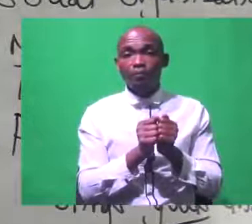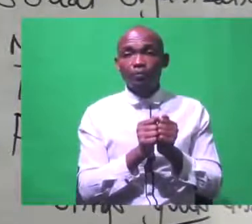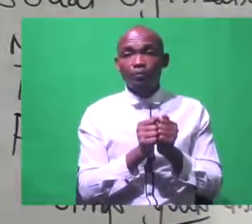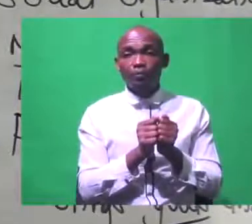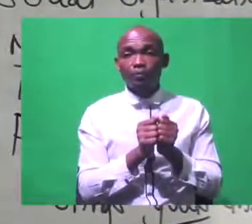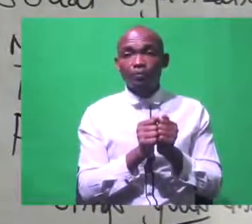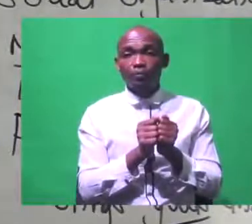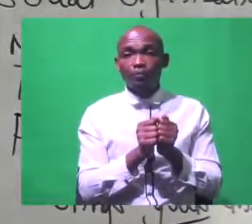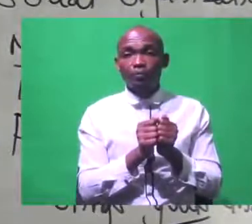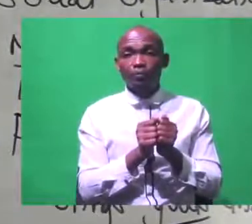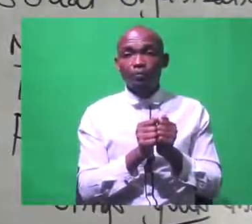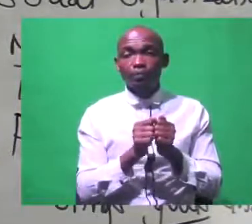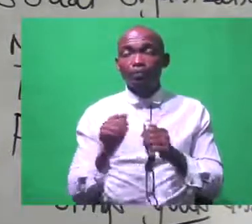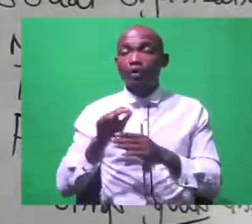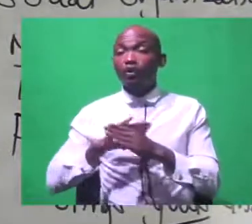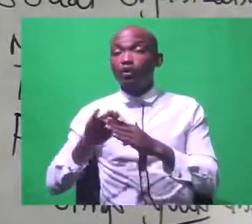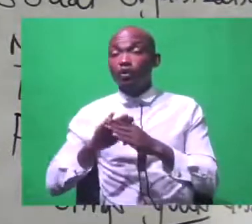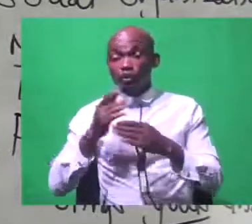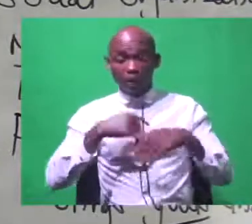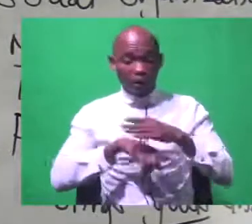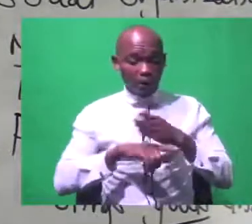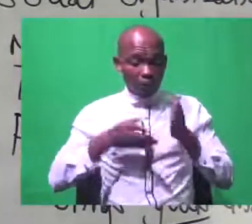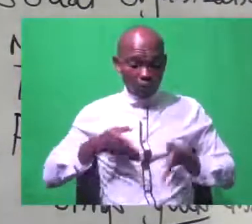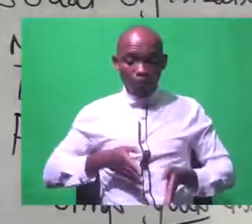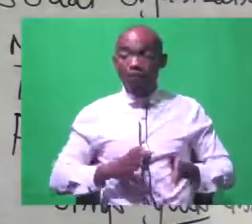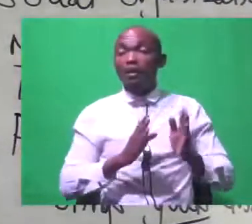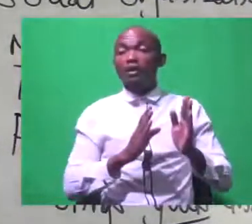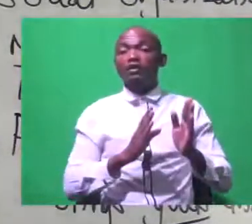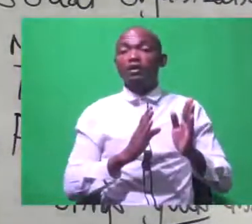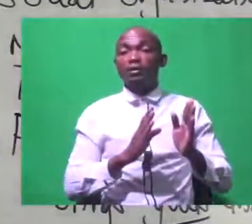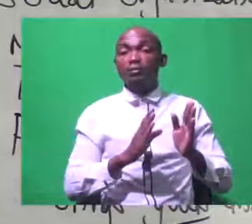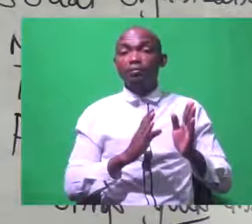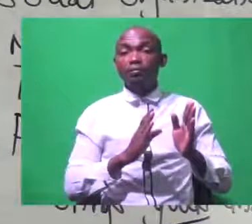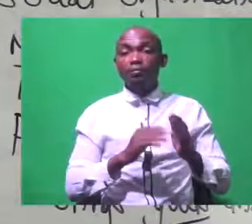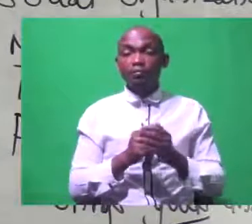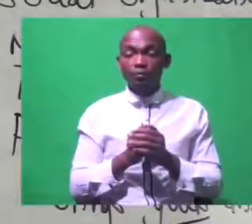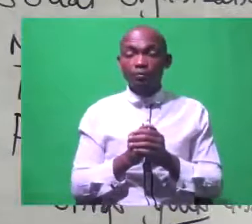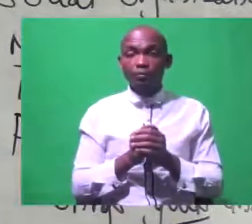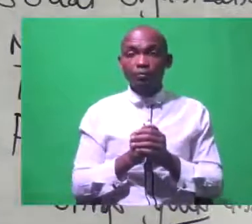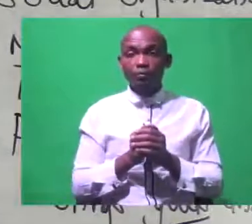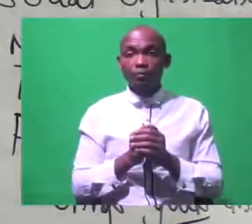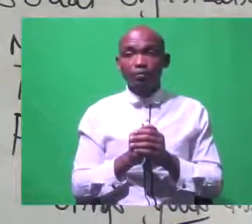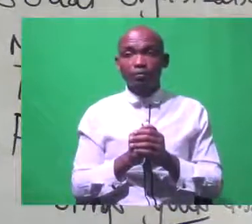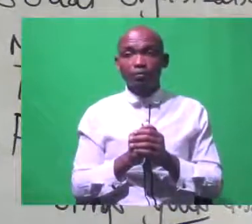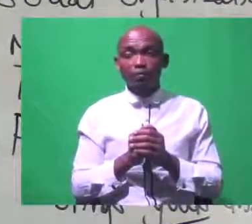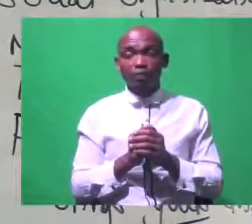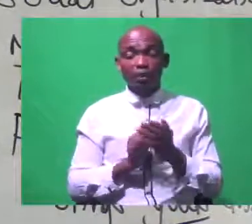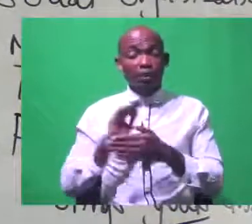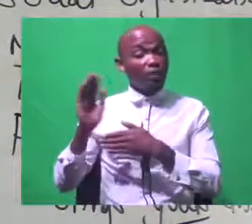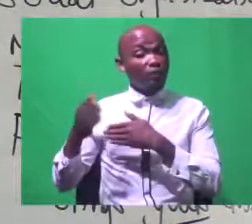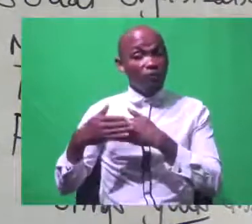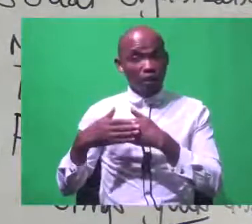instrument used in production. Used in